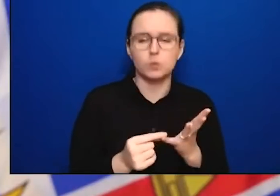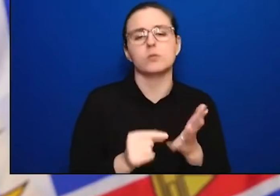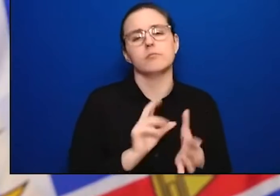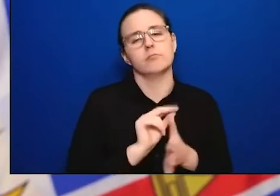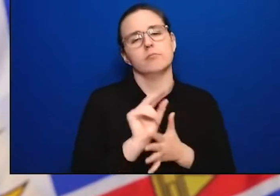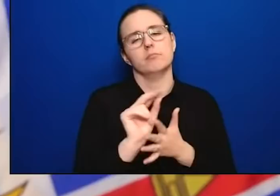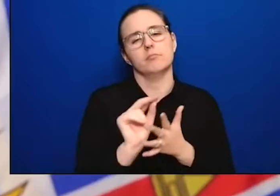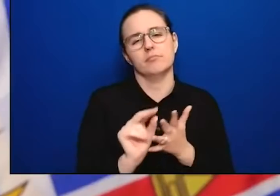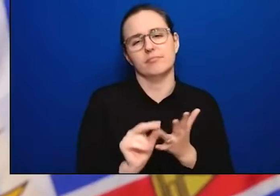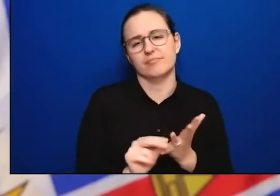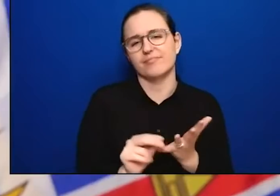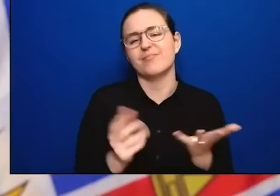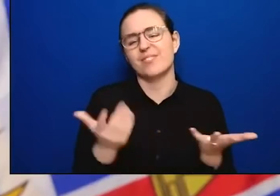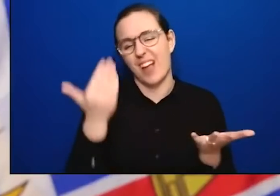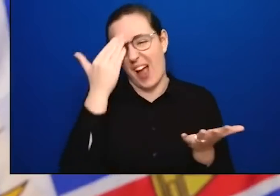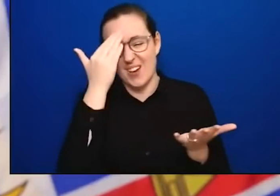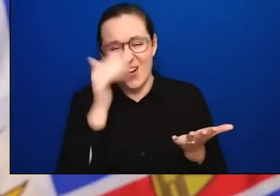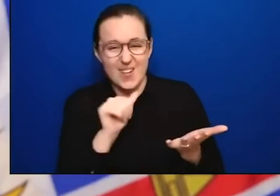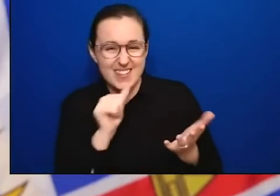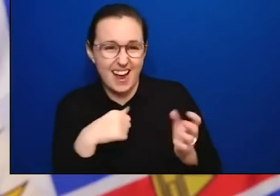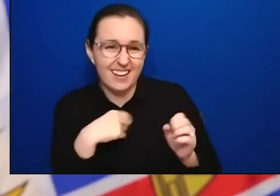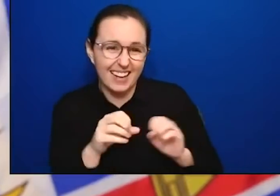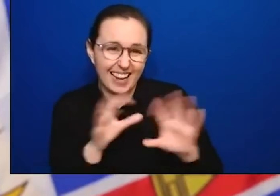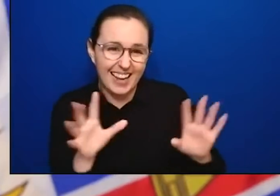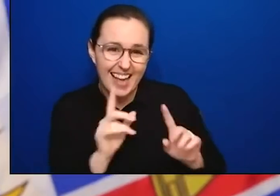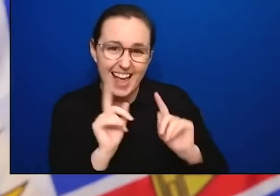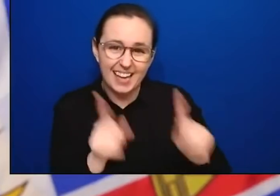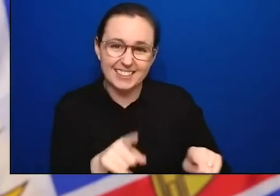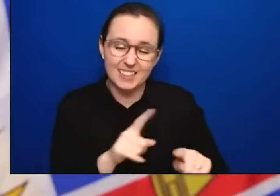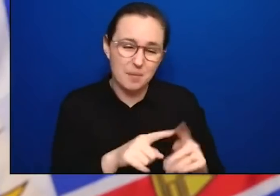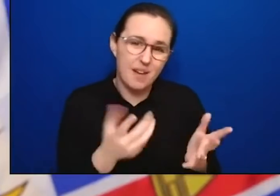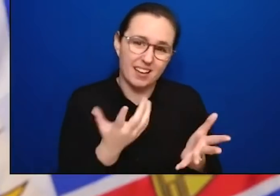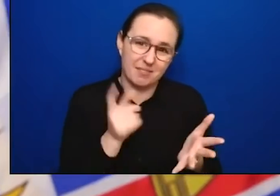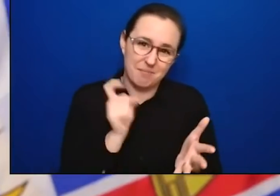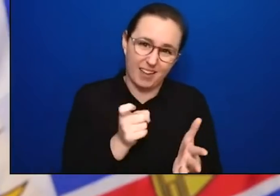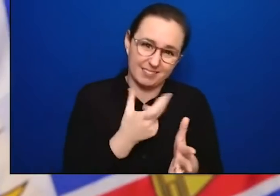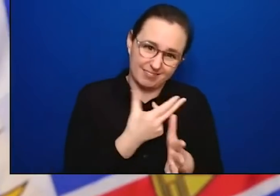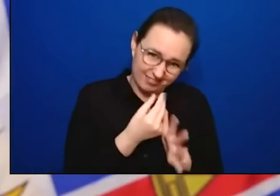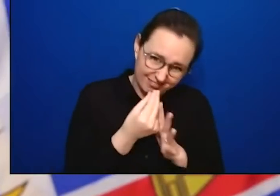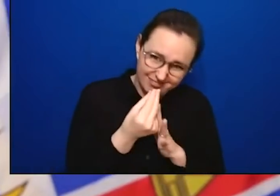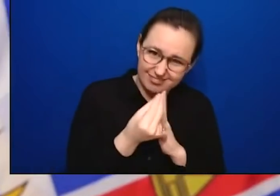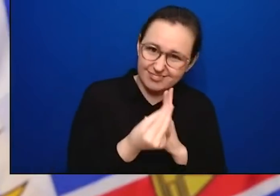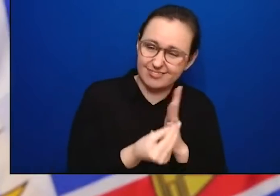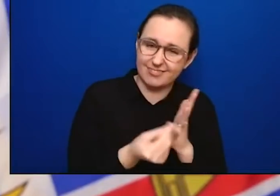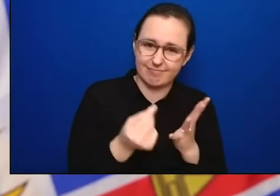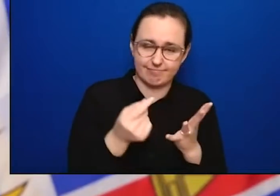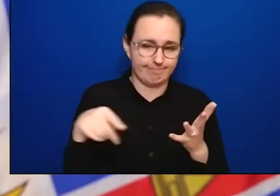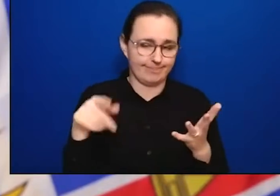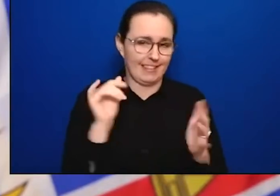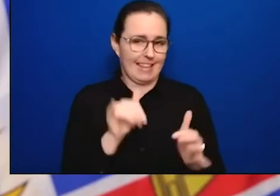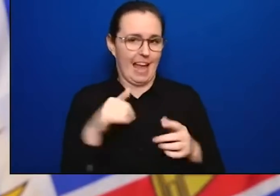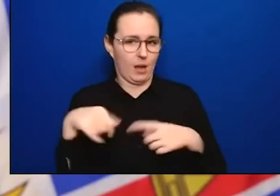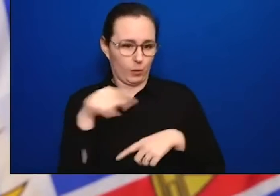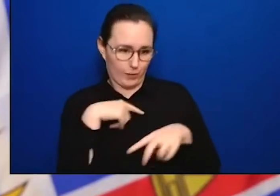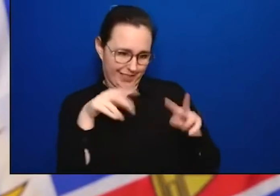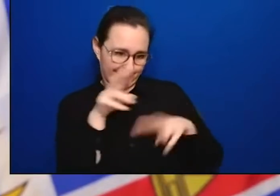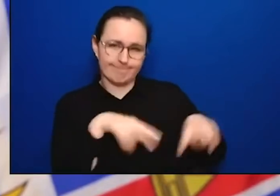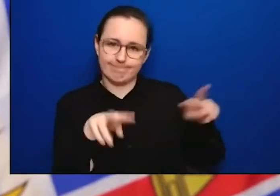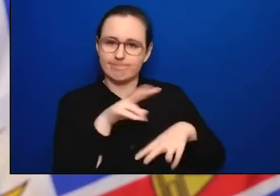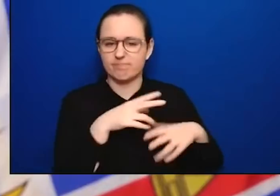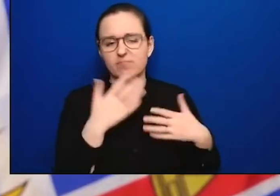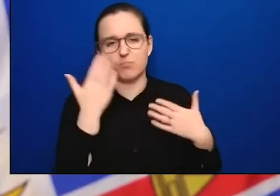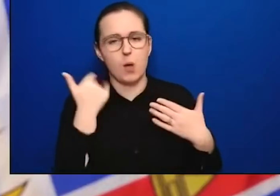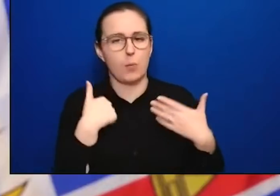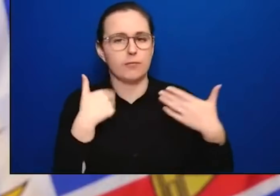community, having every single layer becomes more important. So I know that's not exactly the answer that you want, but